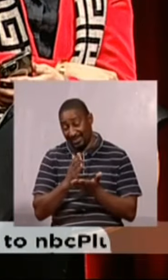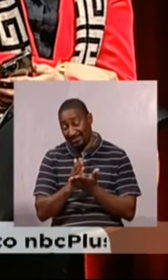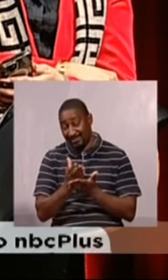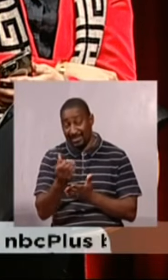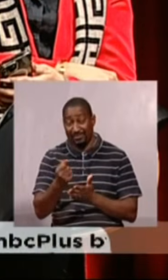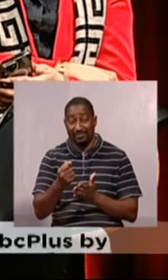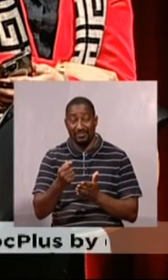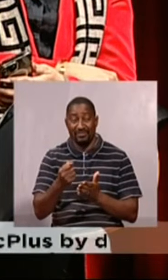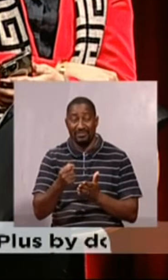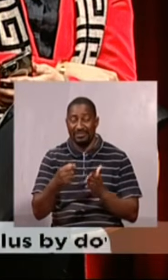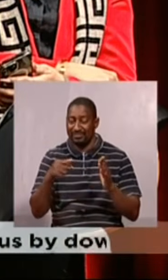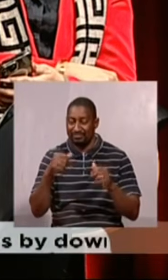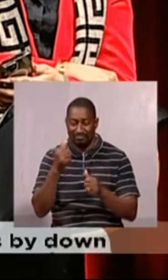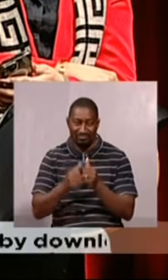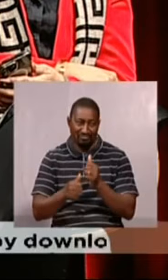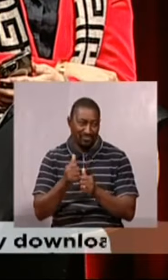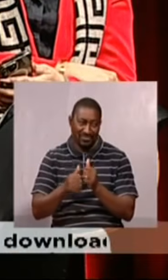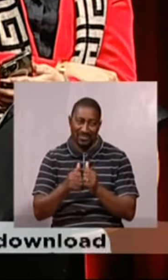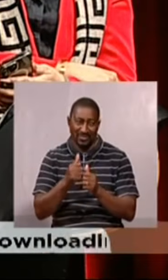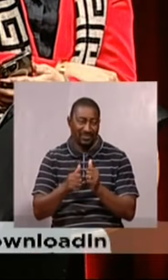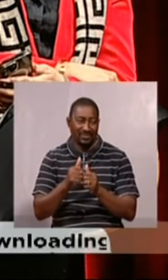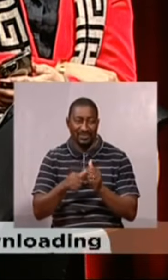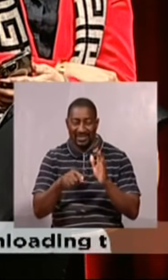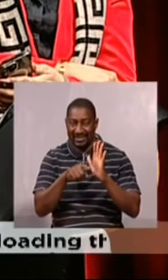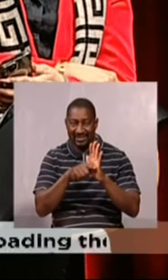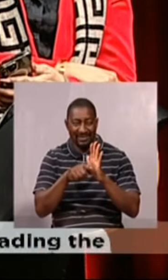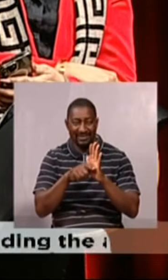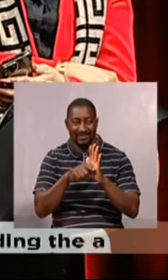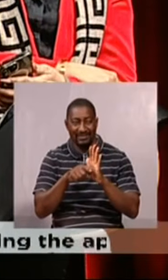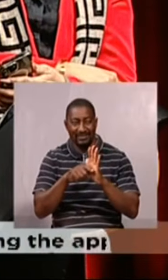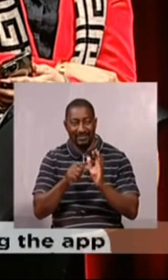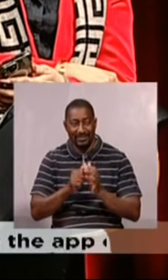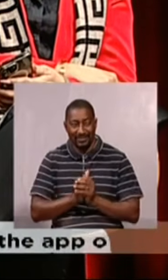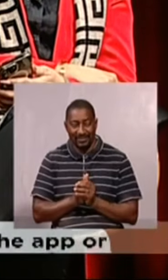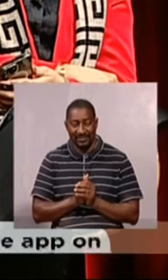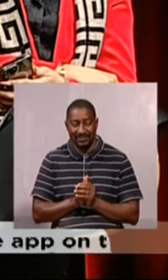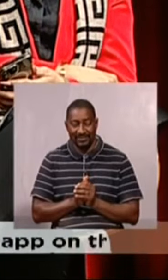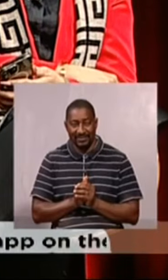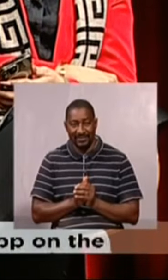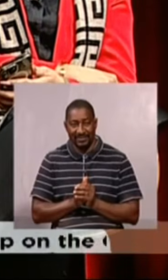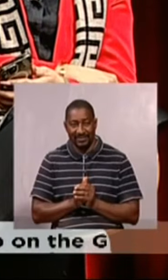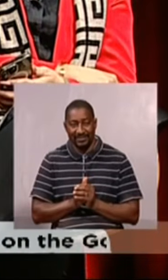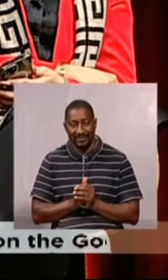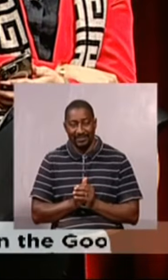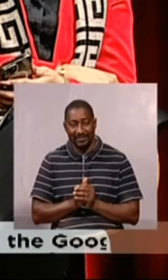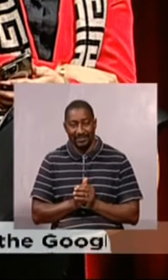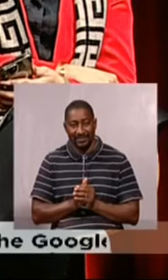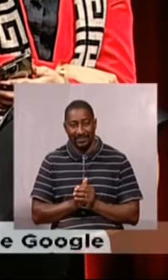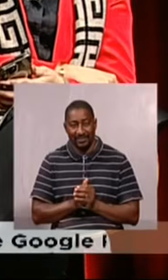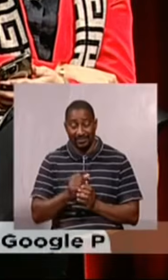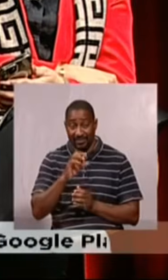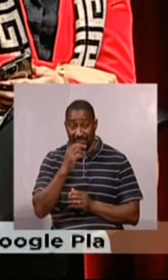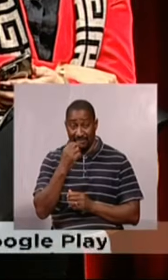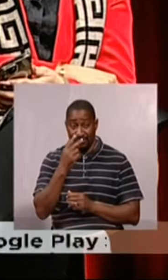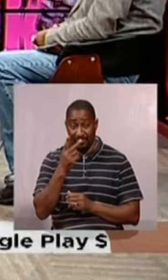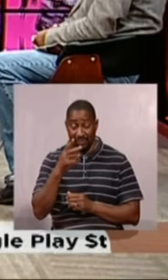well. Whereas misinformation is more kind of accidental without malice really behind it. If you look at it